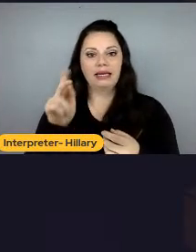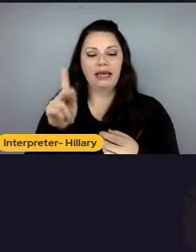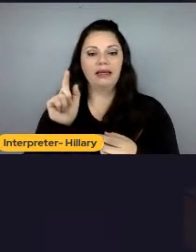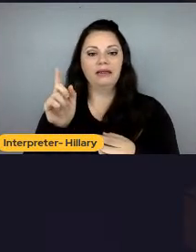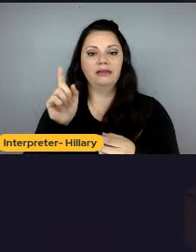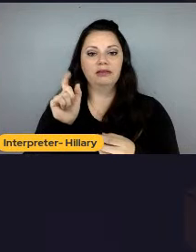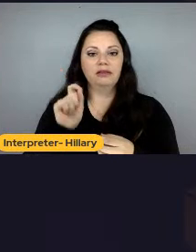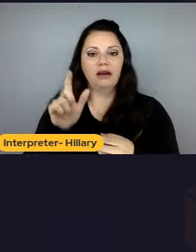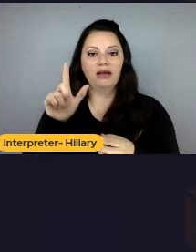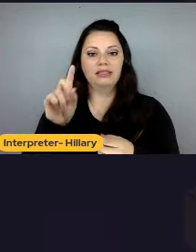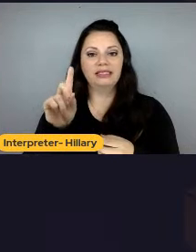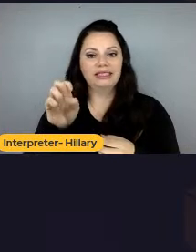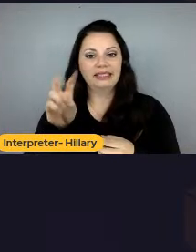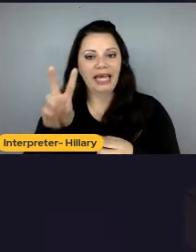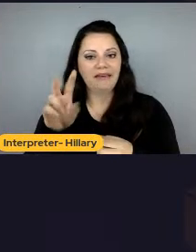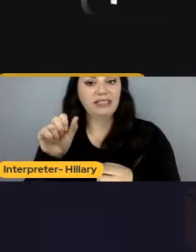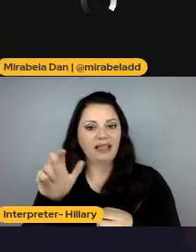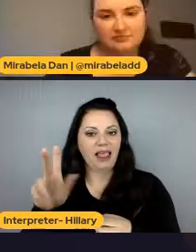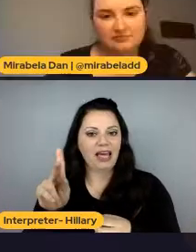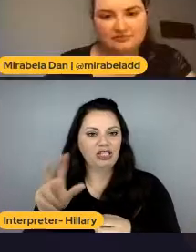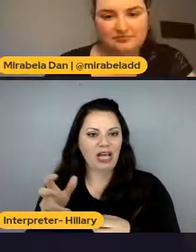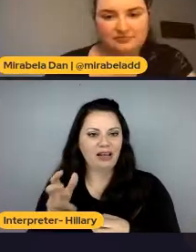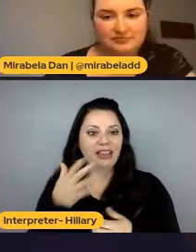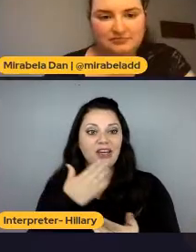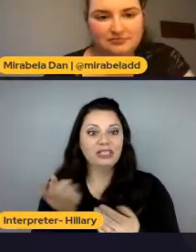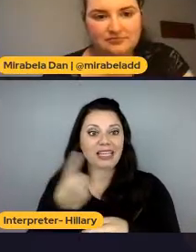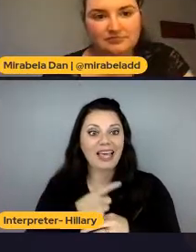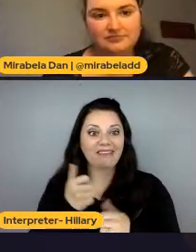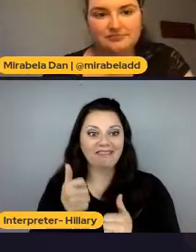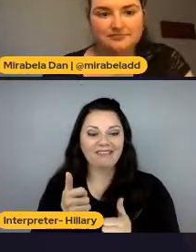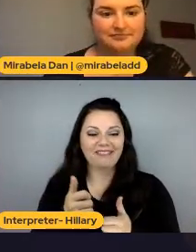Slack channel. Have a good day.